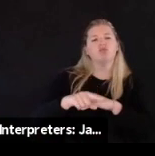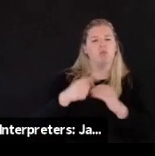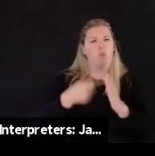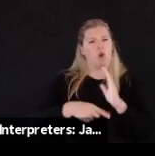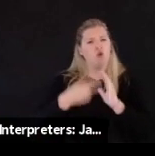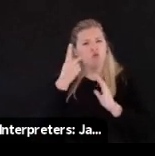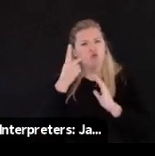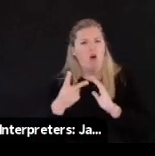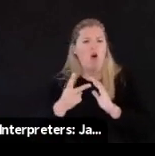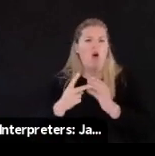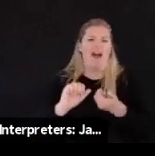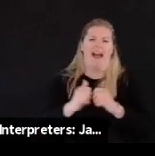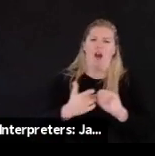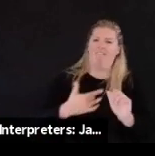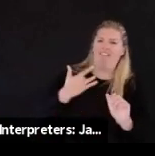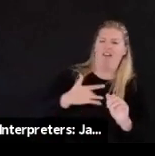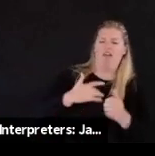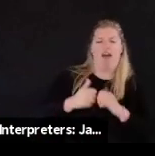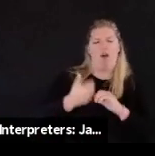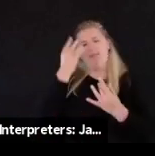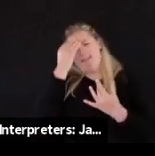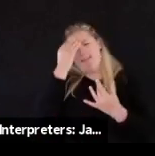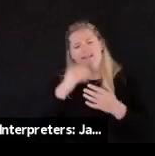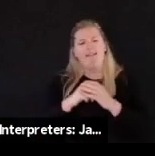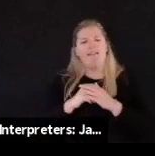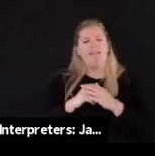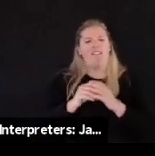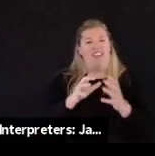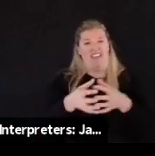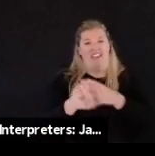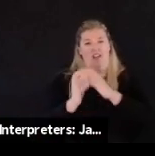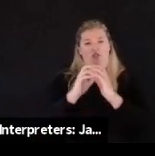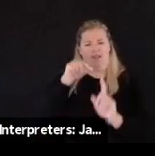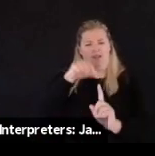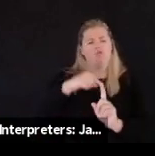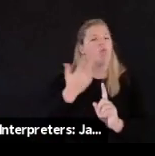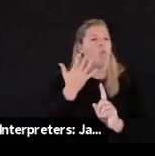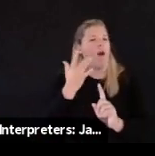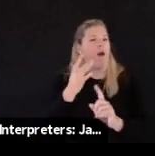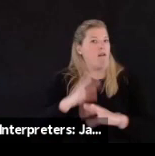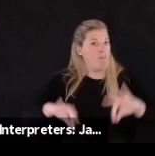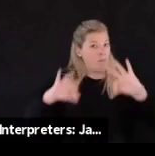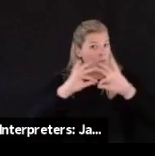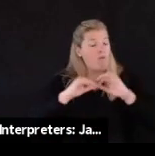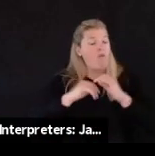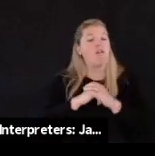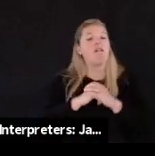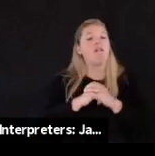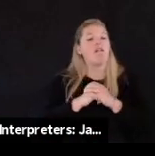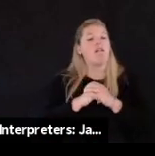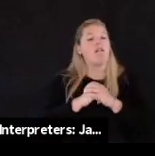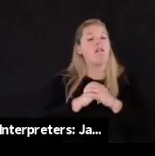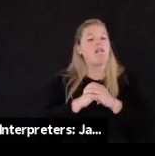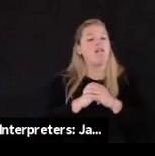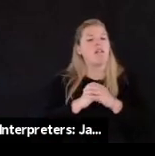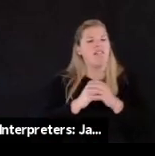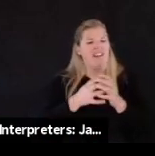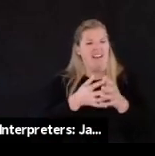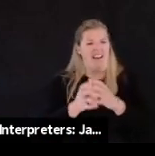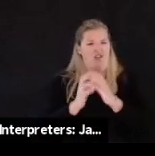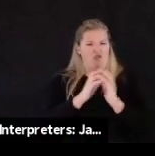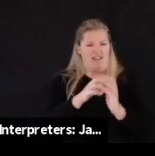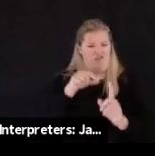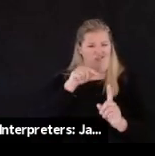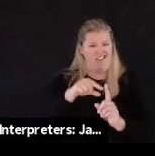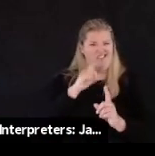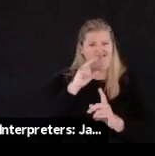what you felt. Why do you think that intersections matter? And what does this have to do with sexual